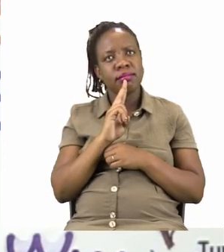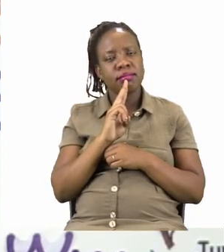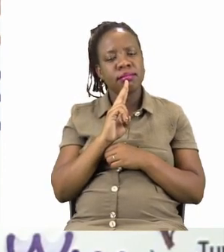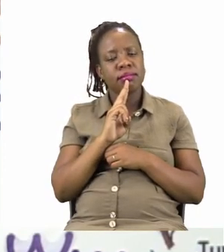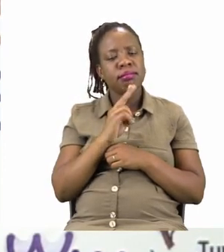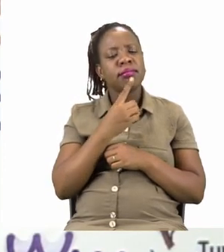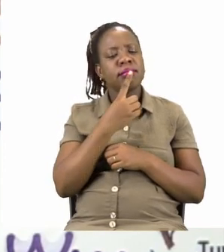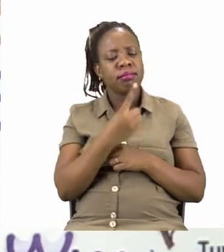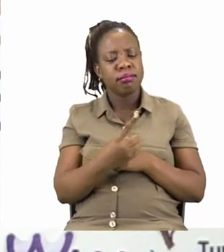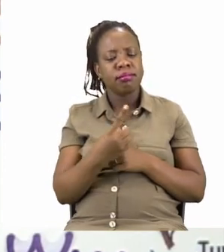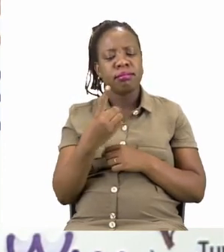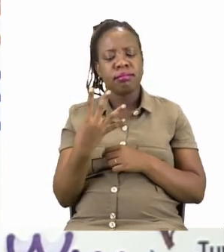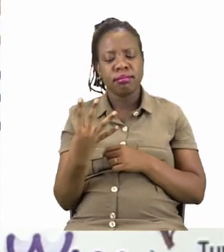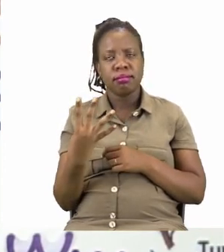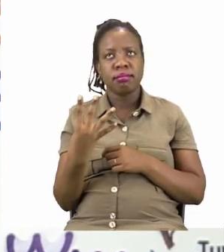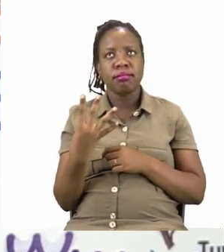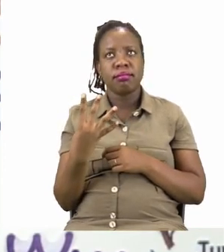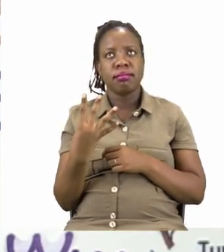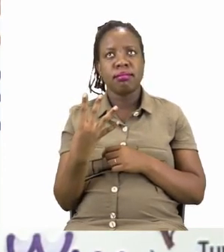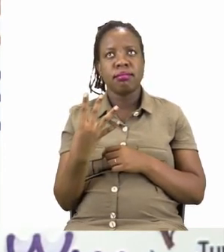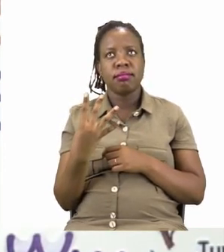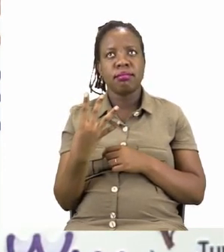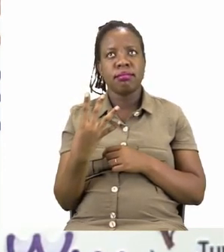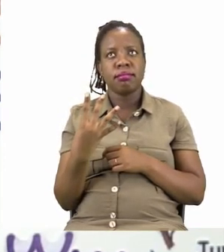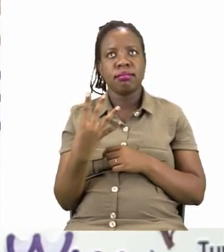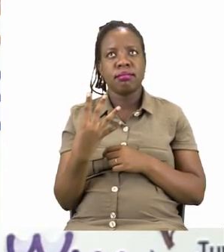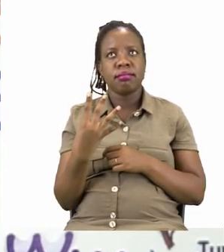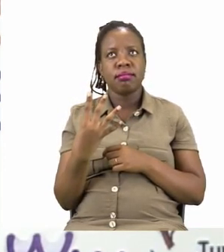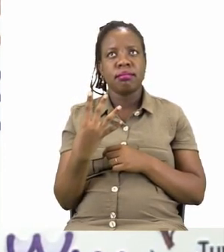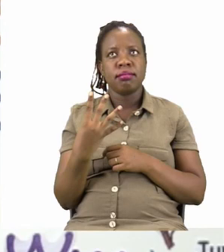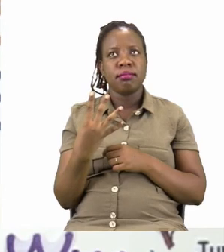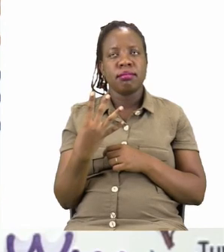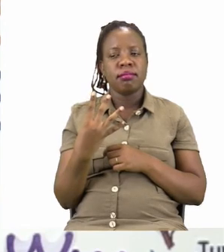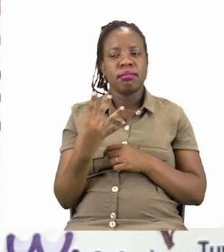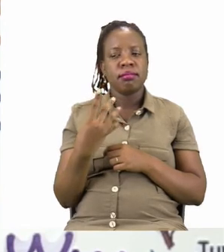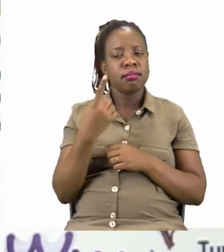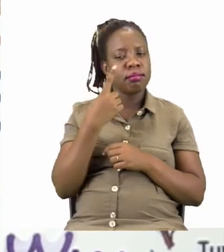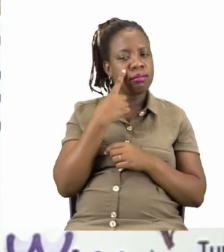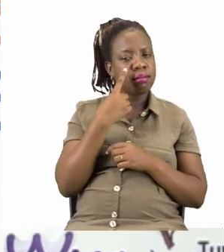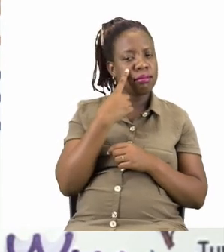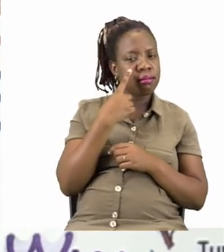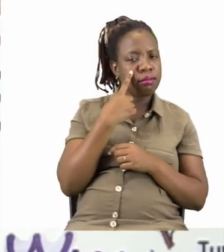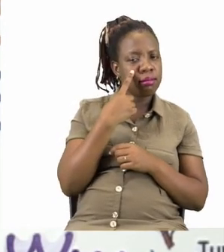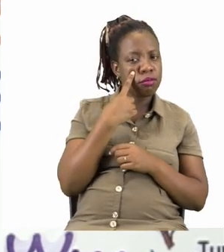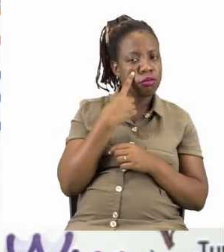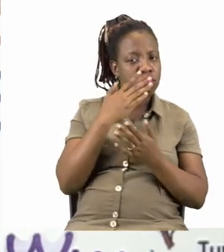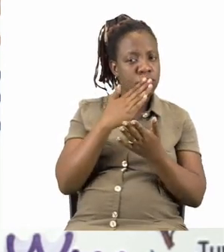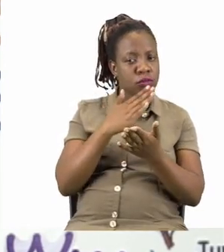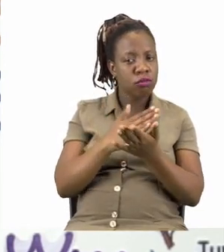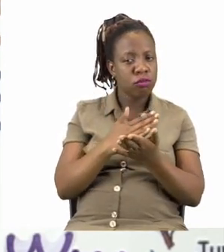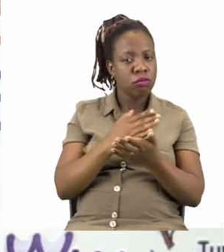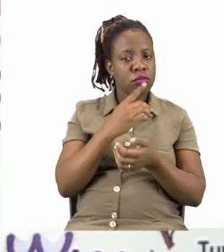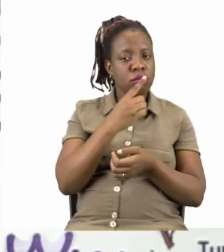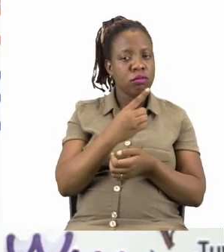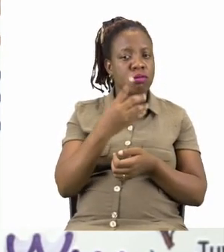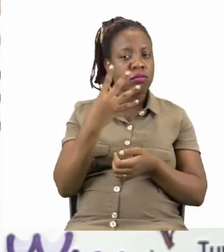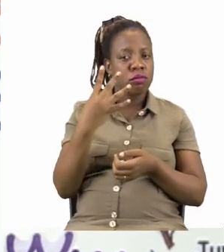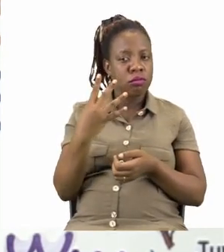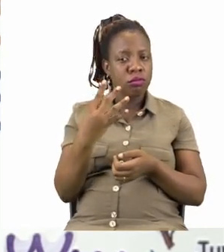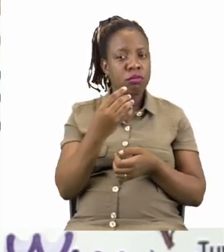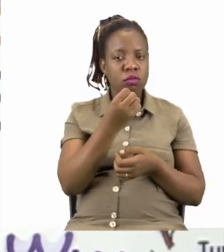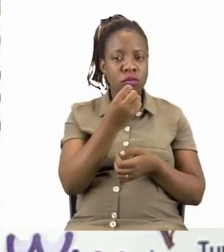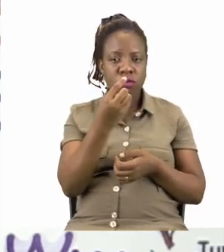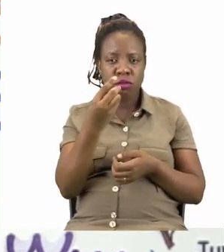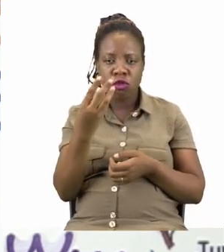is 14. Now let's quickly go ahead and count all our triangles to